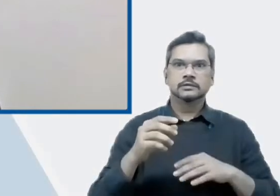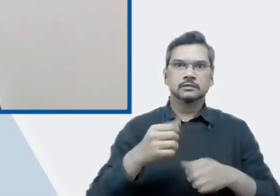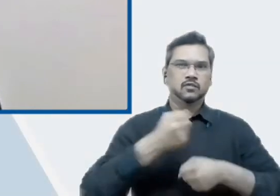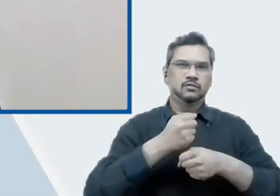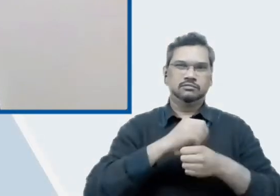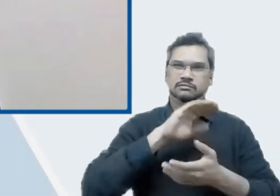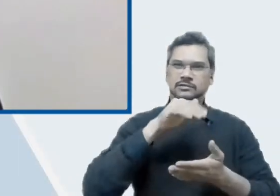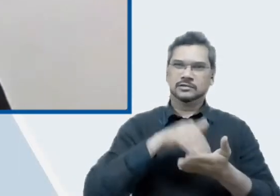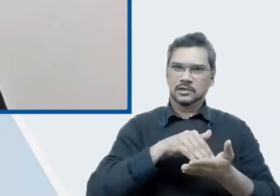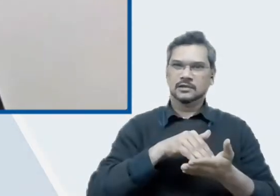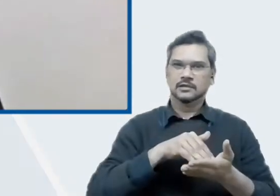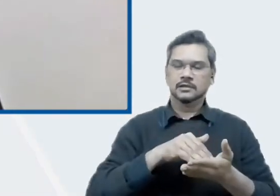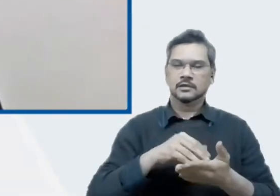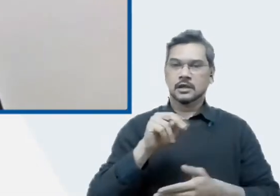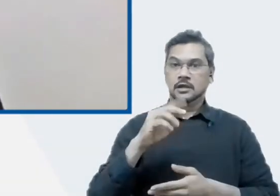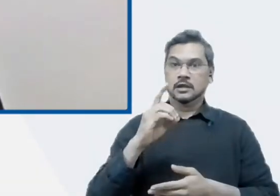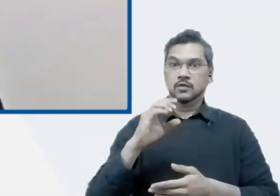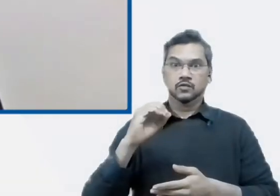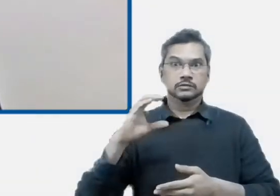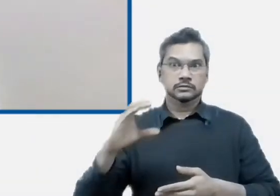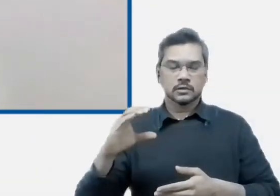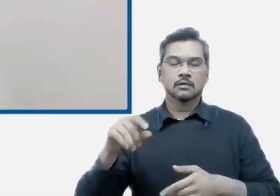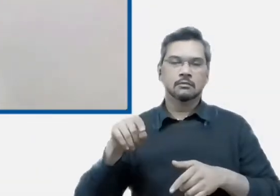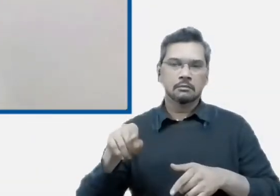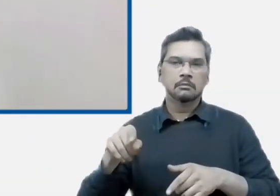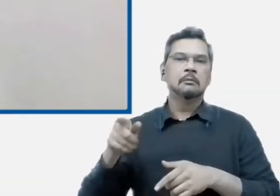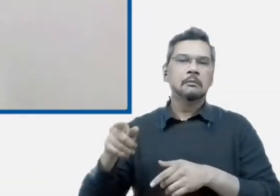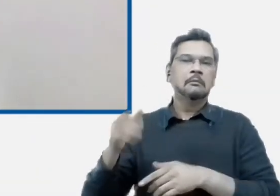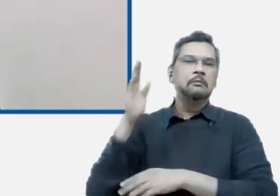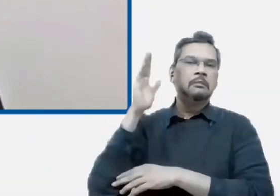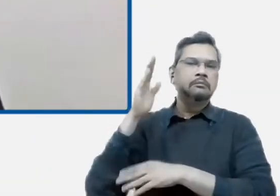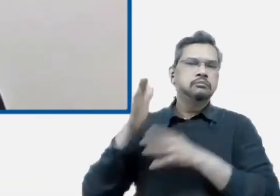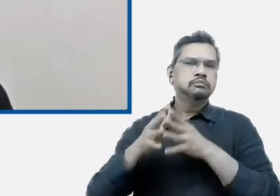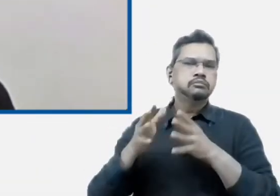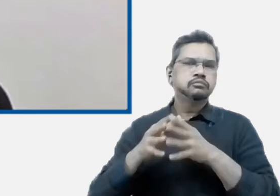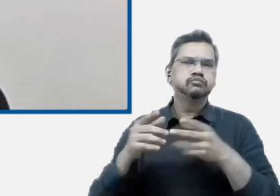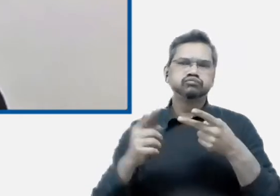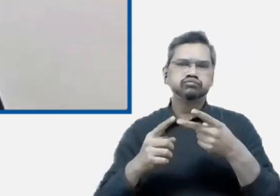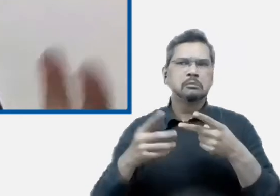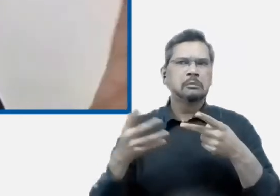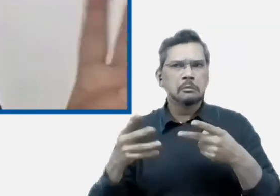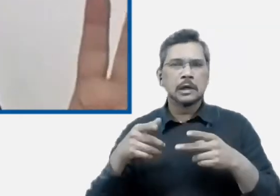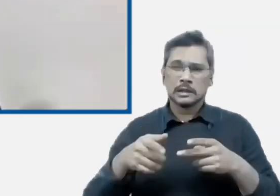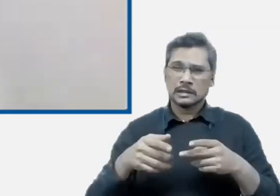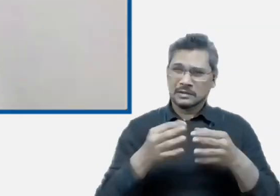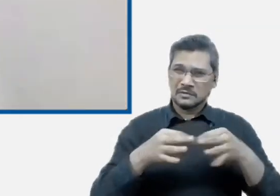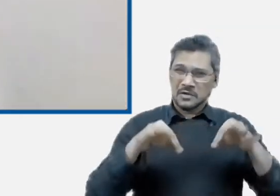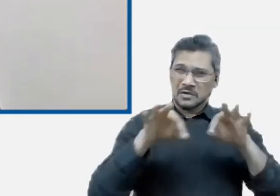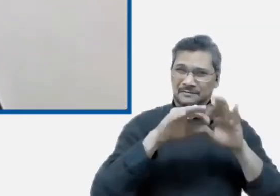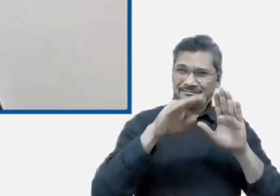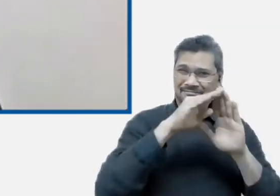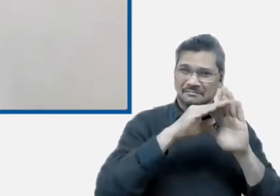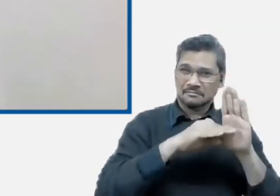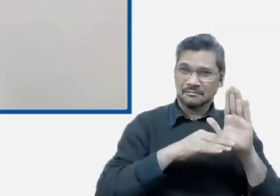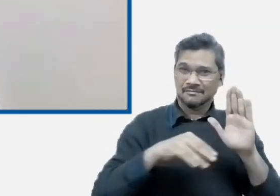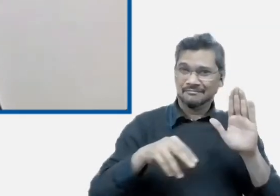where we will go through the key aspects of the draft Nairobi Declaration. We're calling it Nairobi Declaration